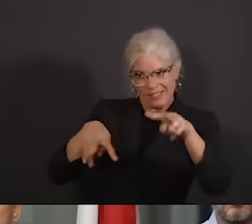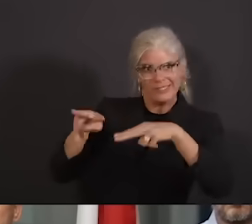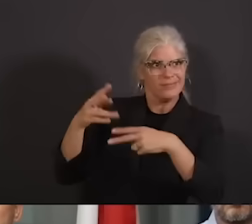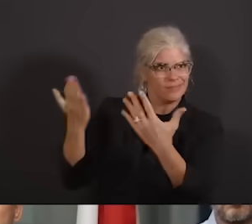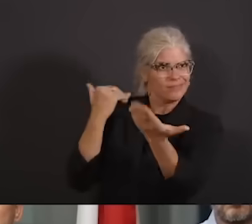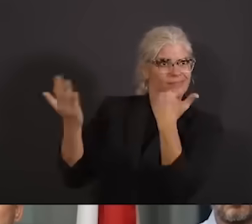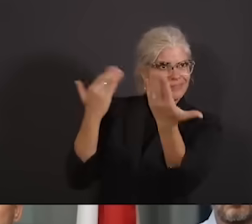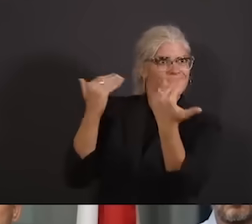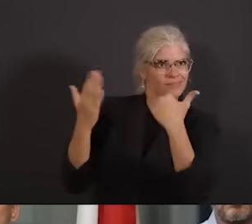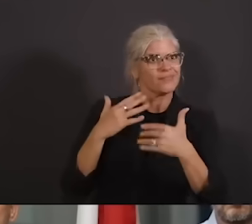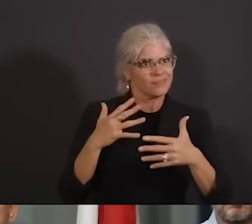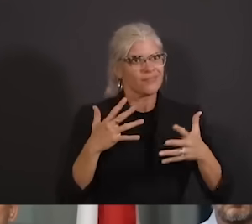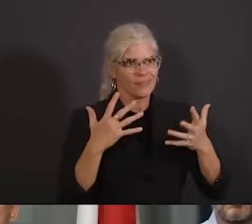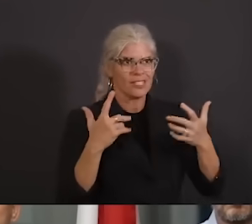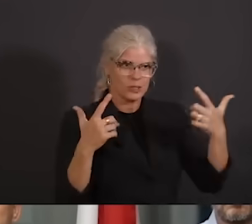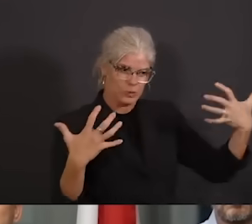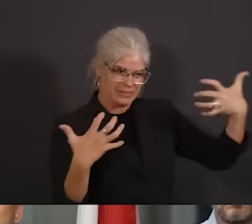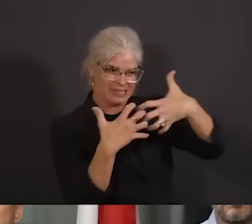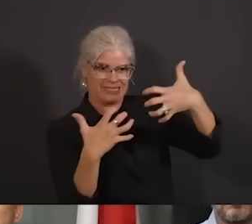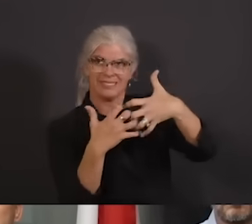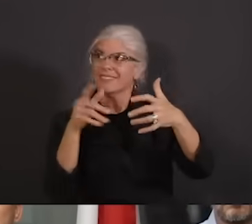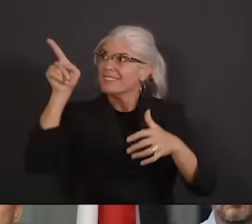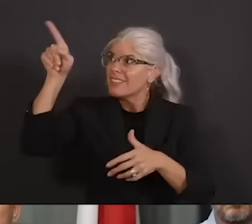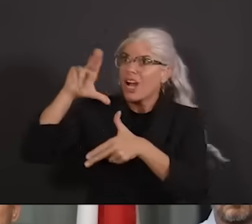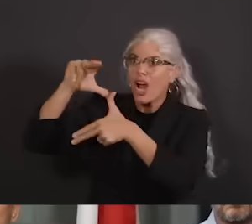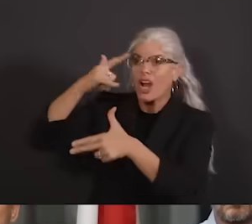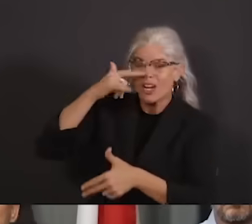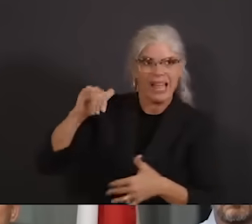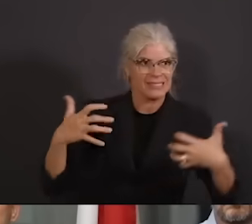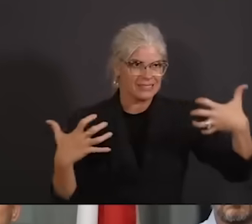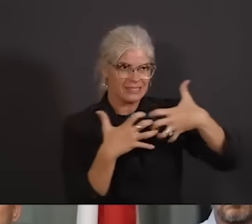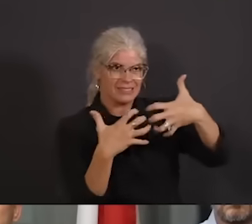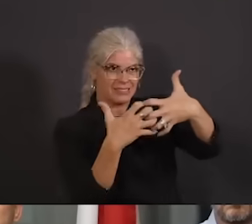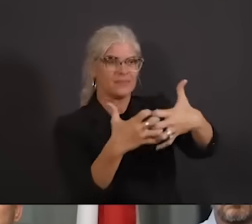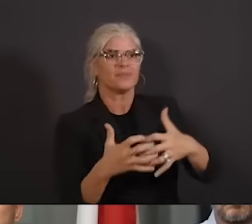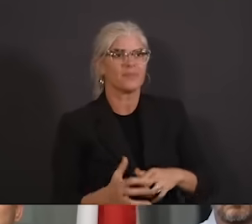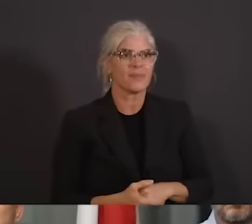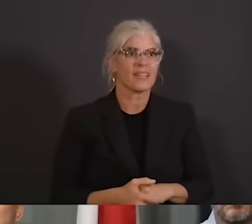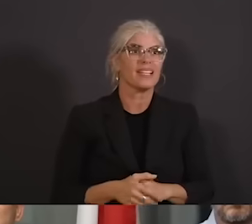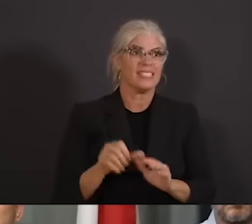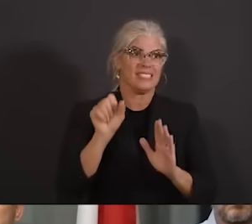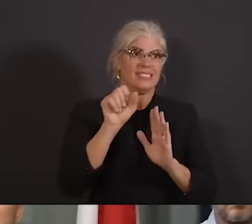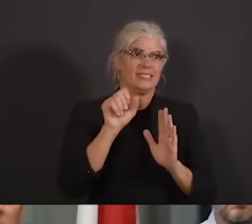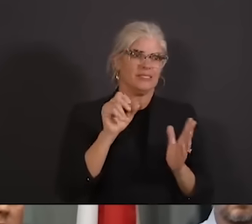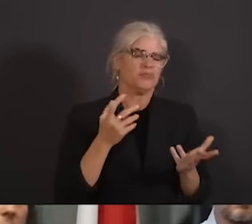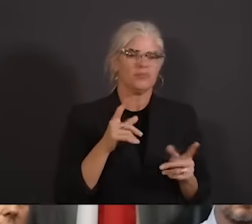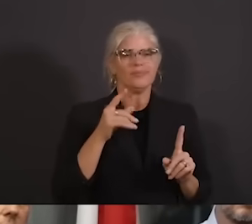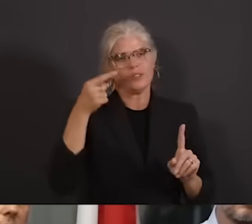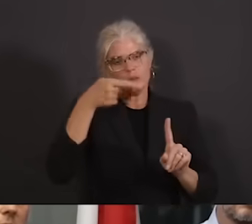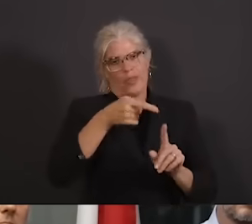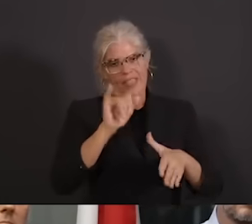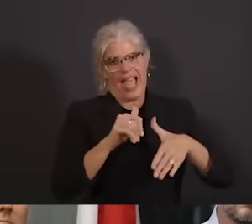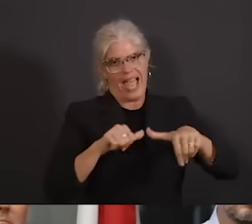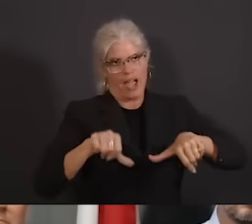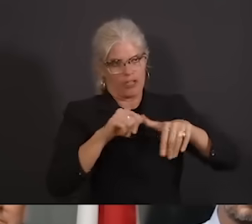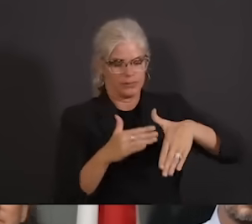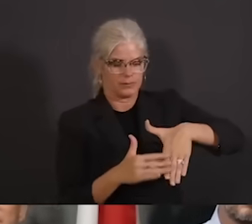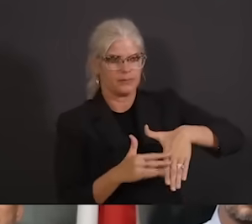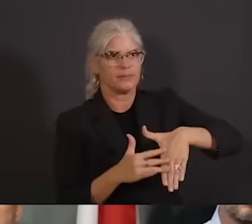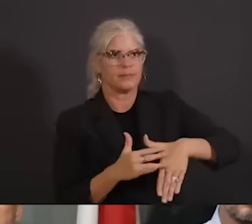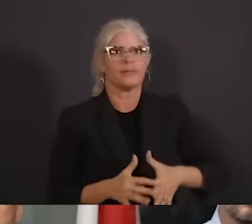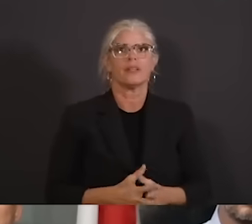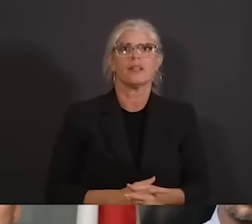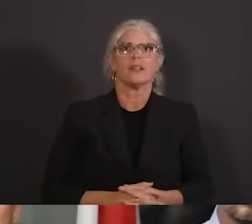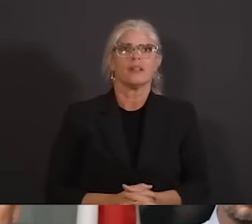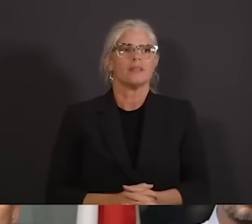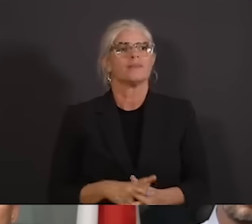commensurate to the threat that it poses to the state, but particularly to that region. A White House spokesperson said that you turned down calls